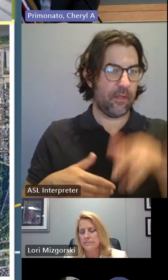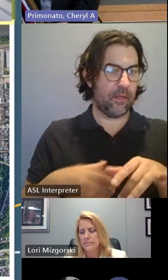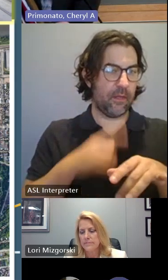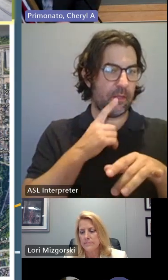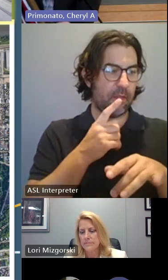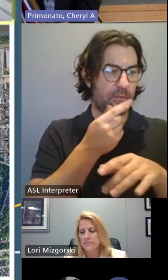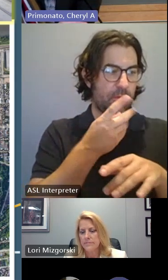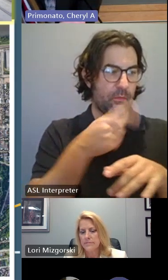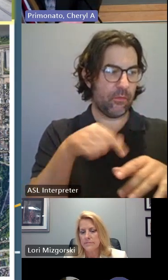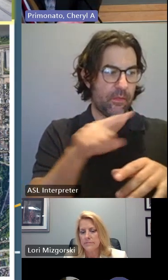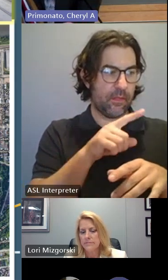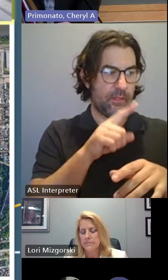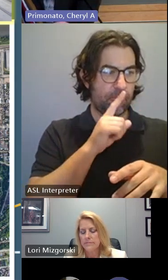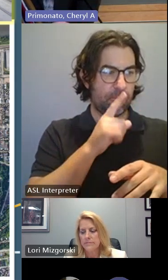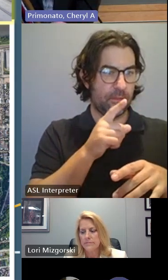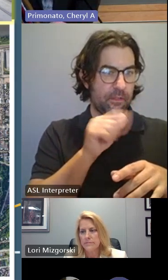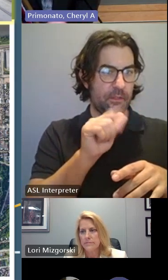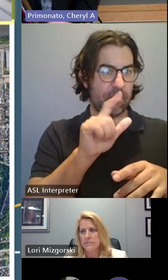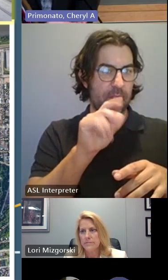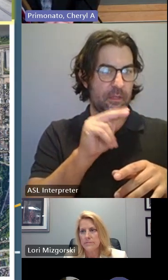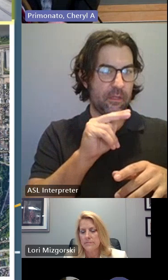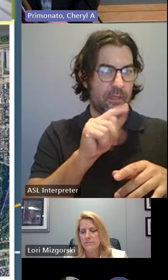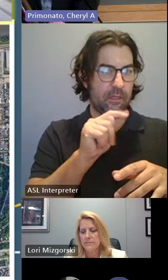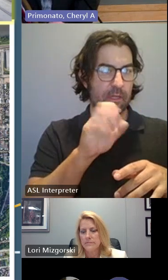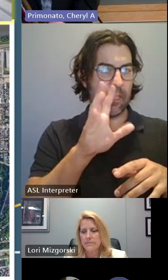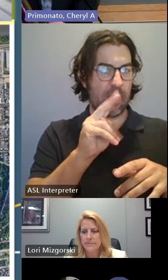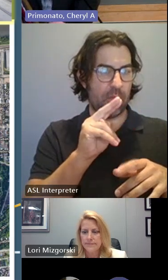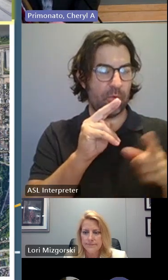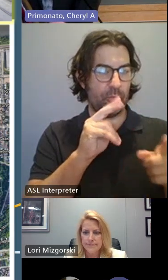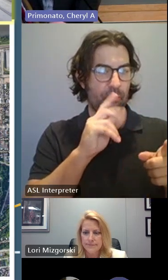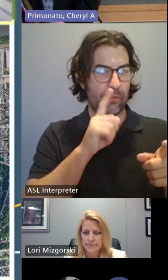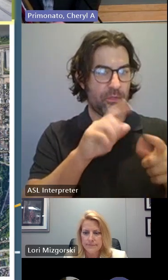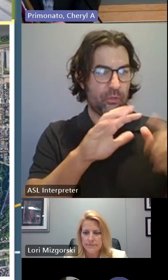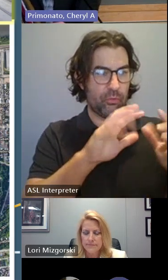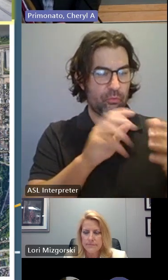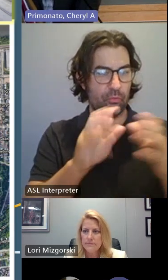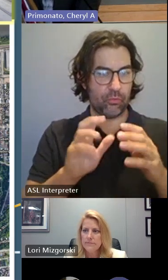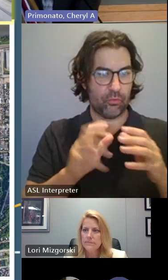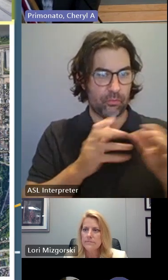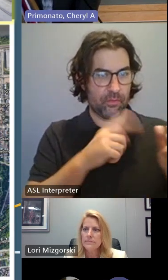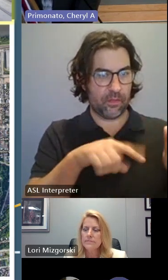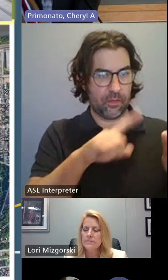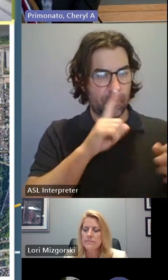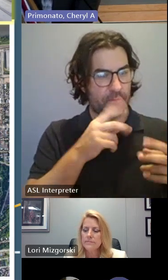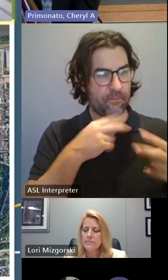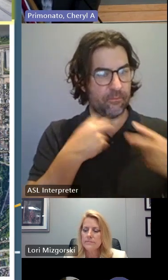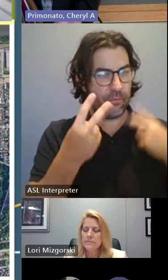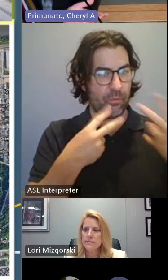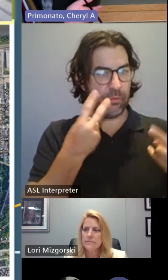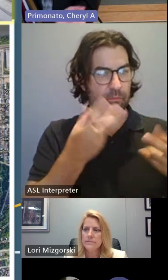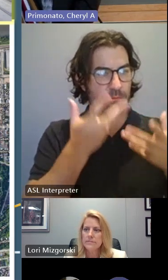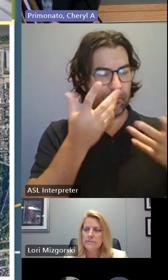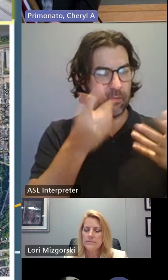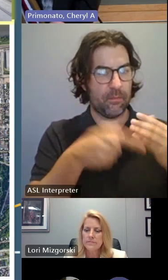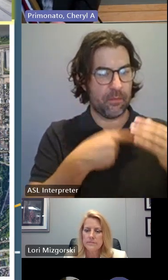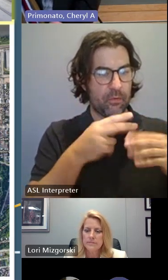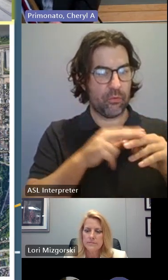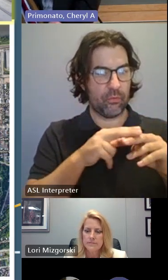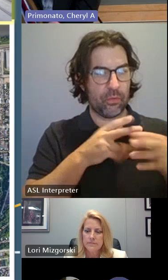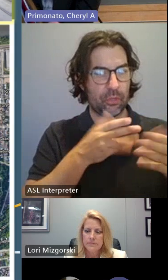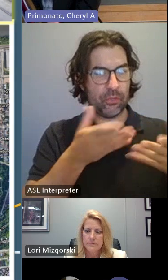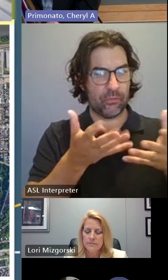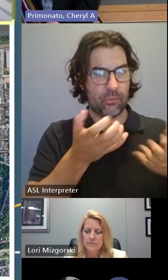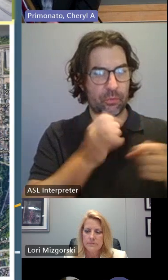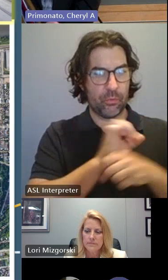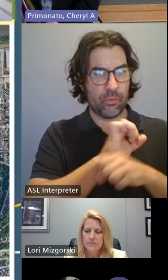these cases, just looking at Allentown, for instance, there's groups there that are fairly vocal about rail service. So we want to work